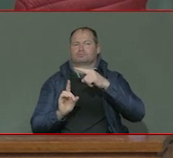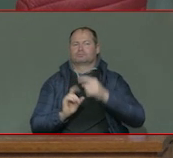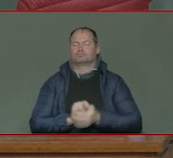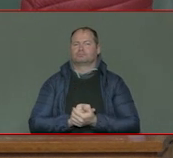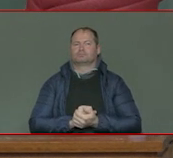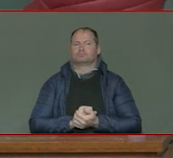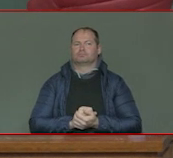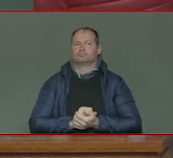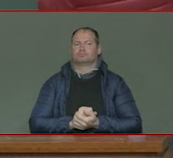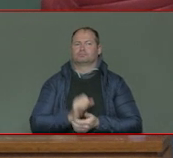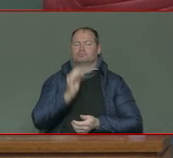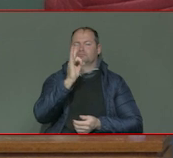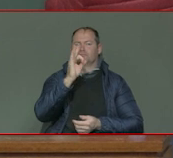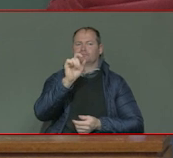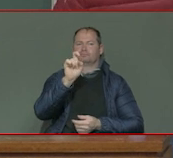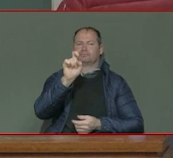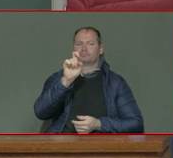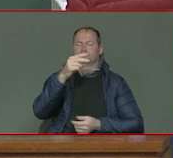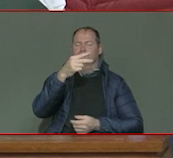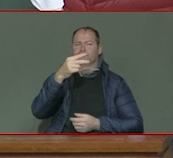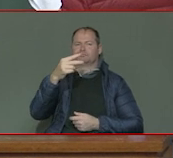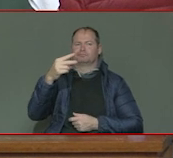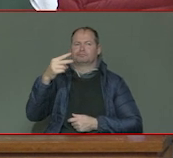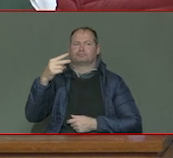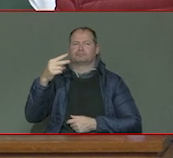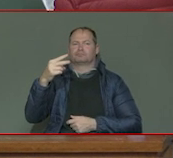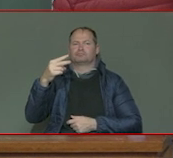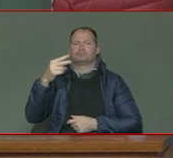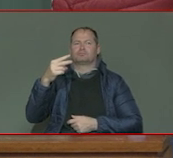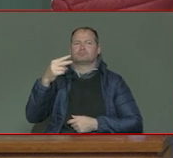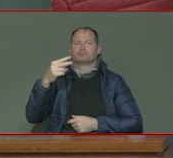fx is equal to